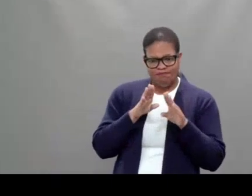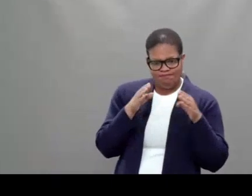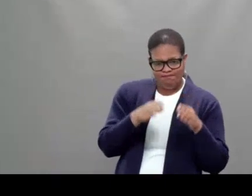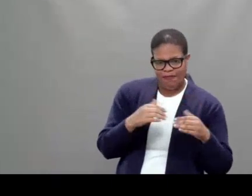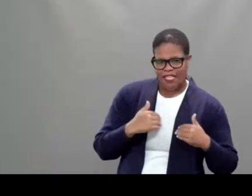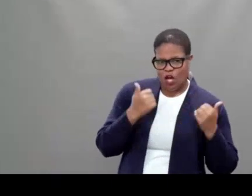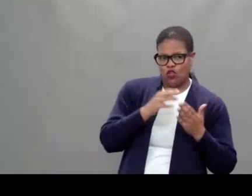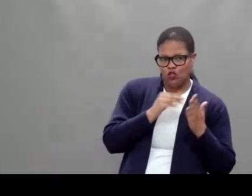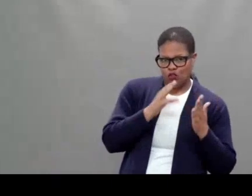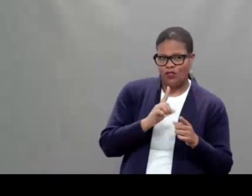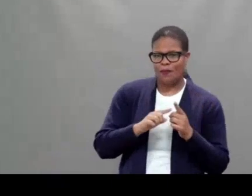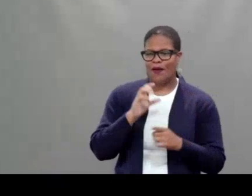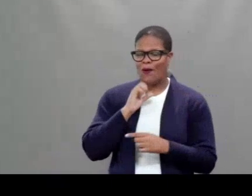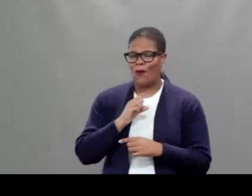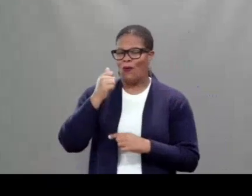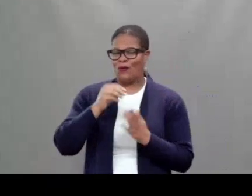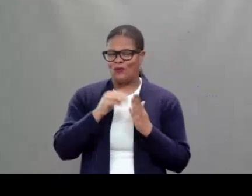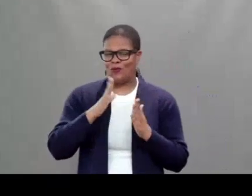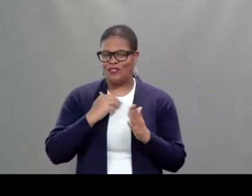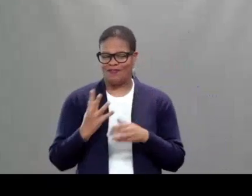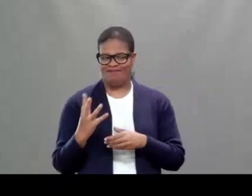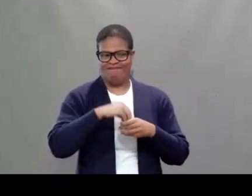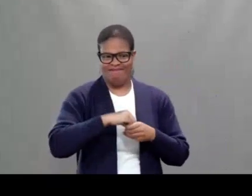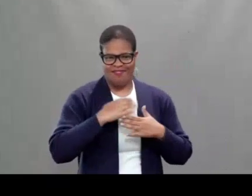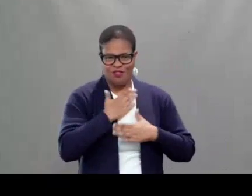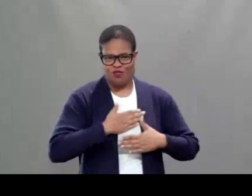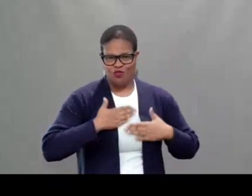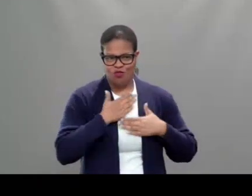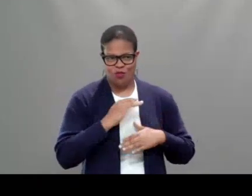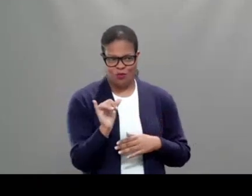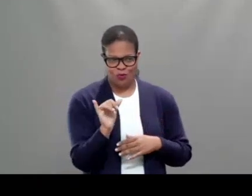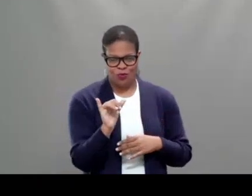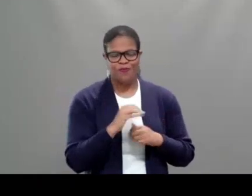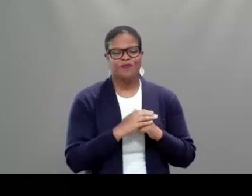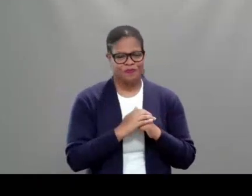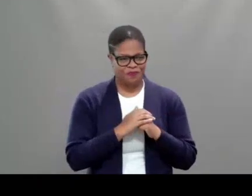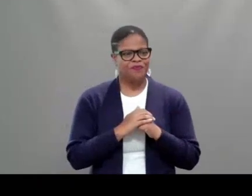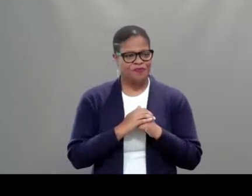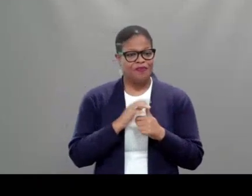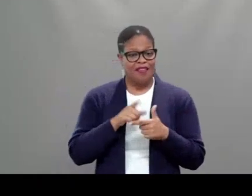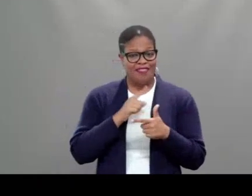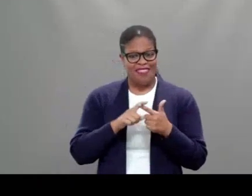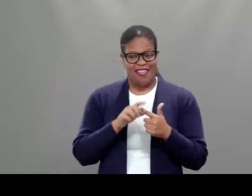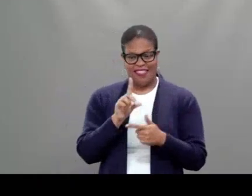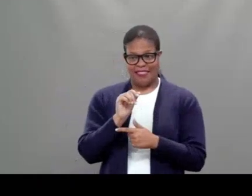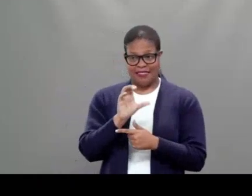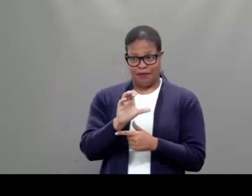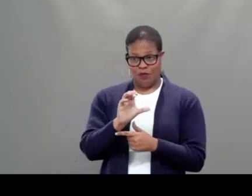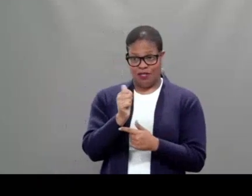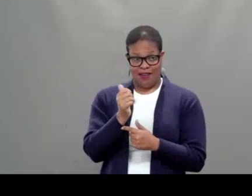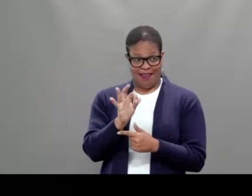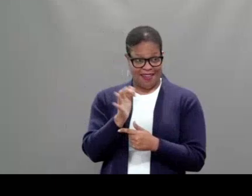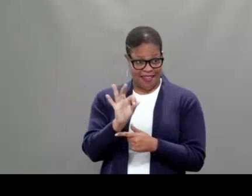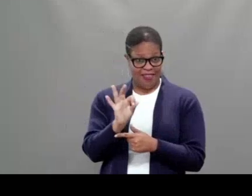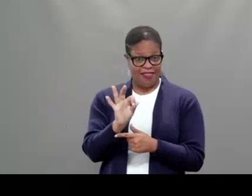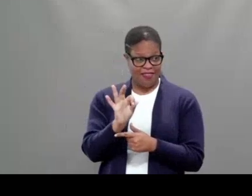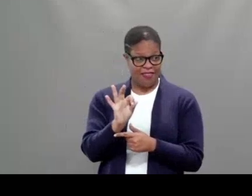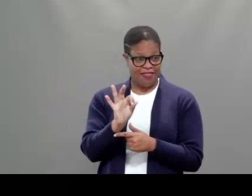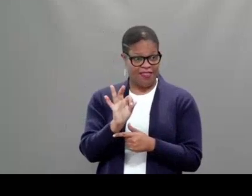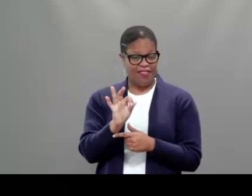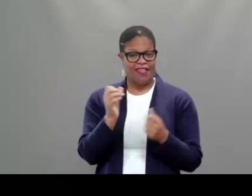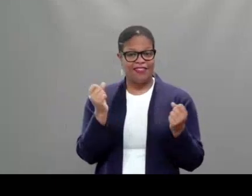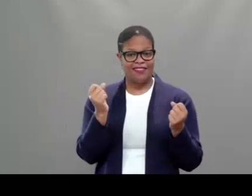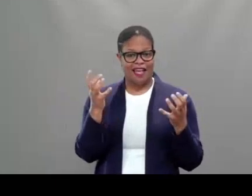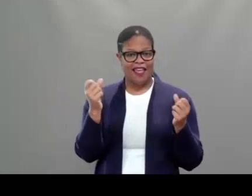older students always participate and enjoy themselves as well. And then in December, on December 19th, we have our